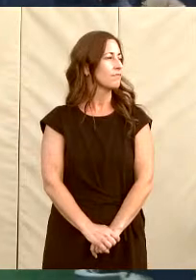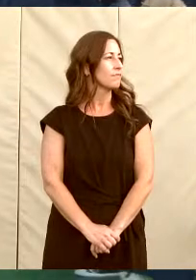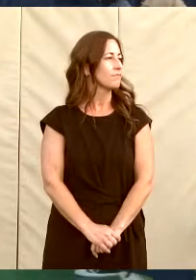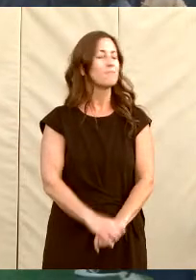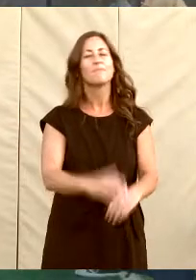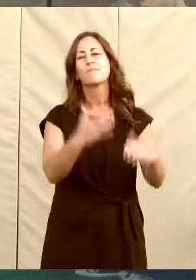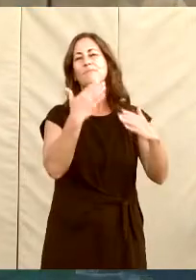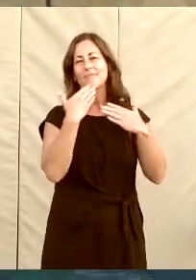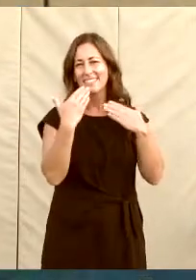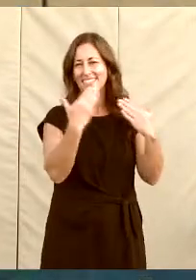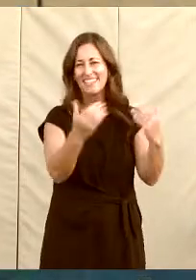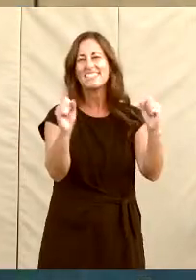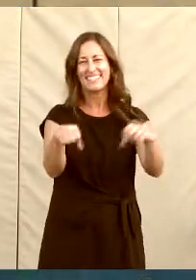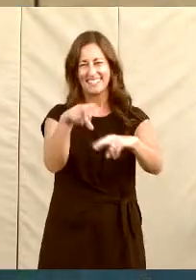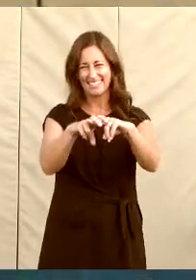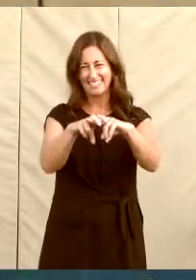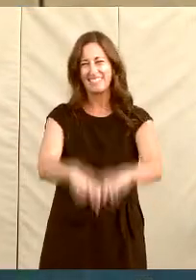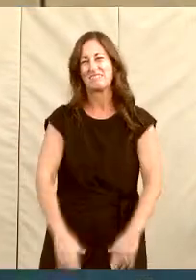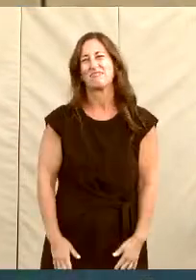Thank you. You may be seated.